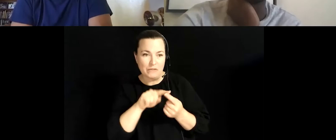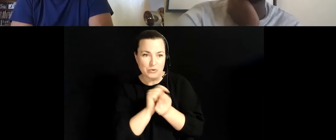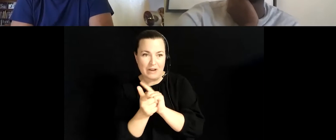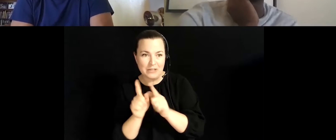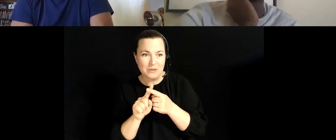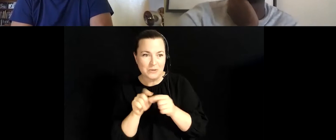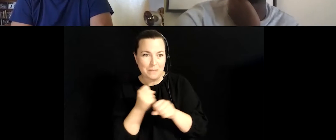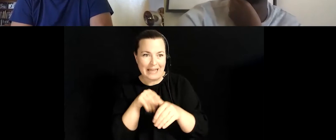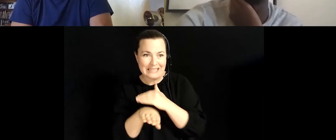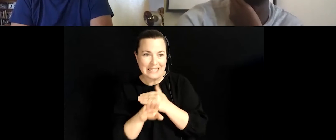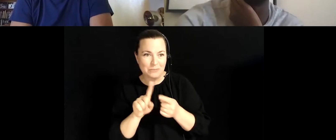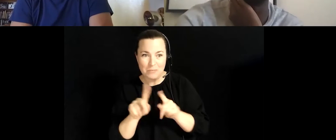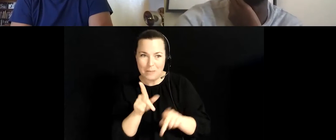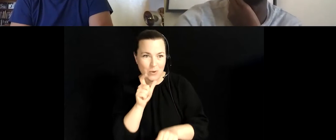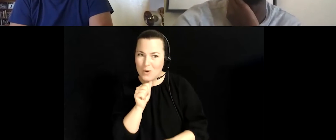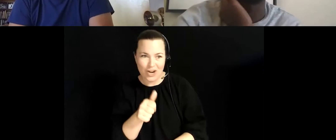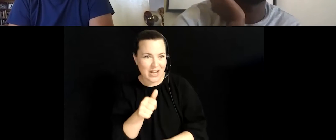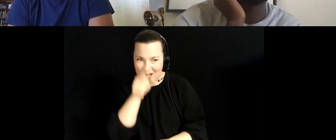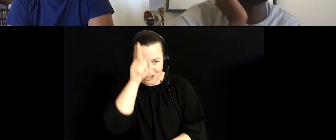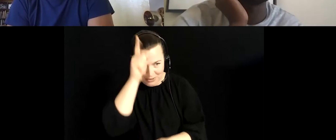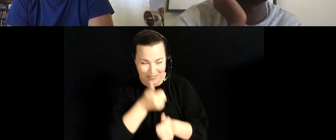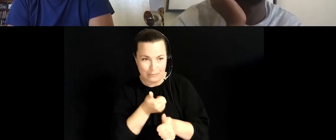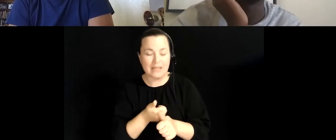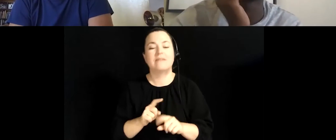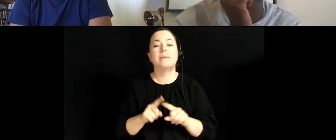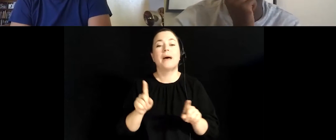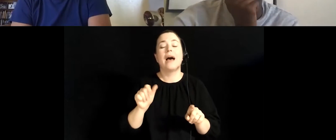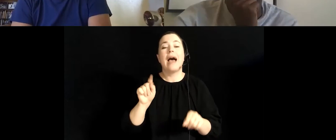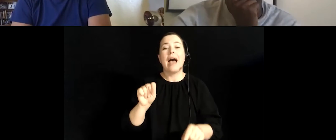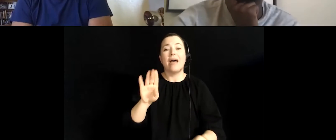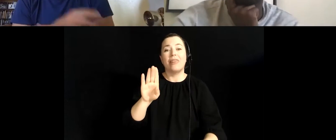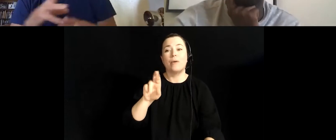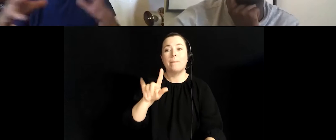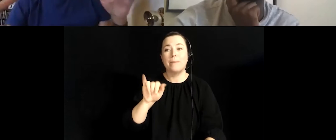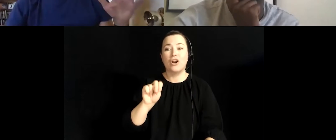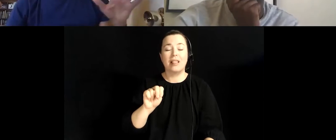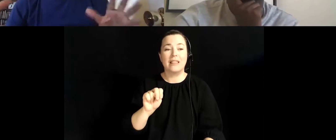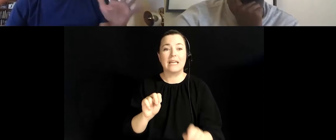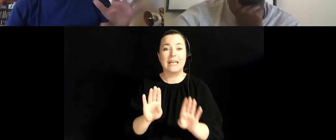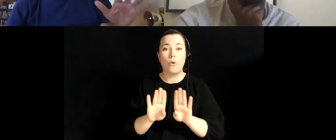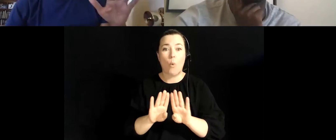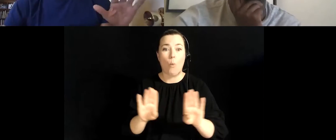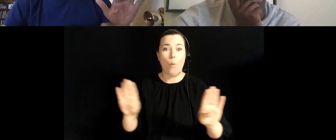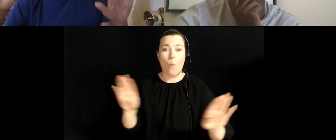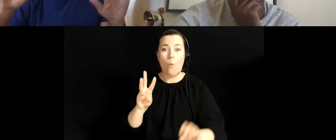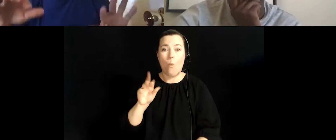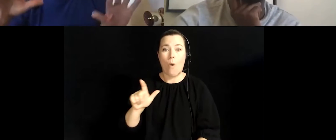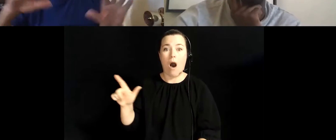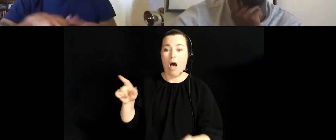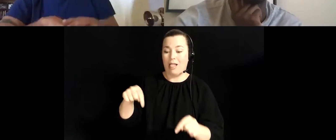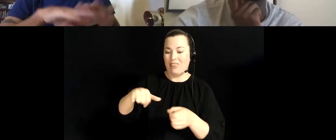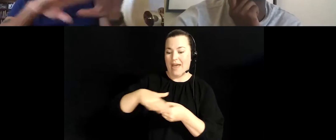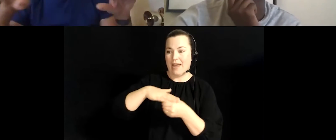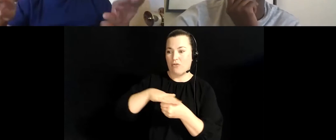German. But at the Berlin Wall, it's a sort of a 40-minute experience of